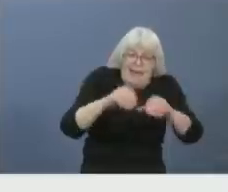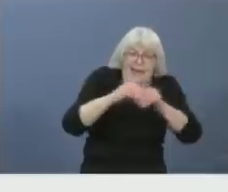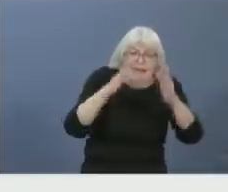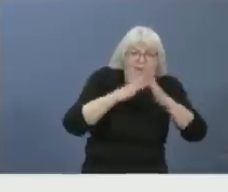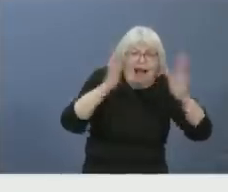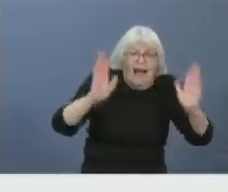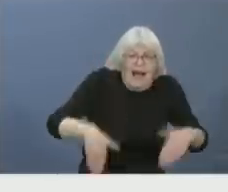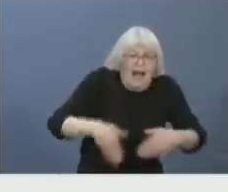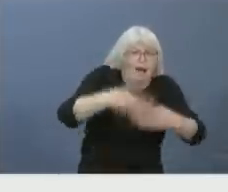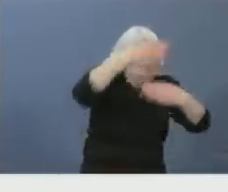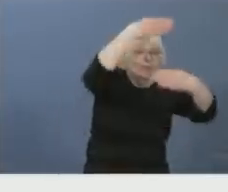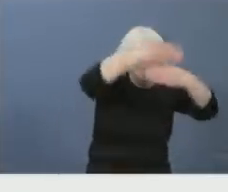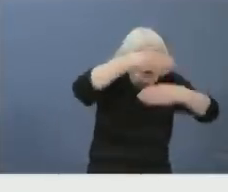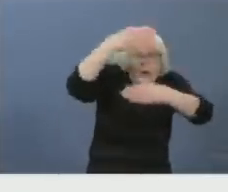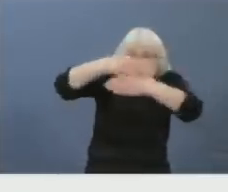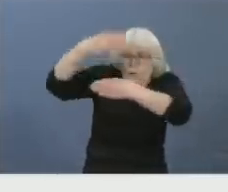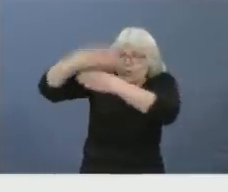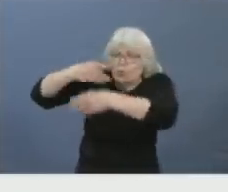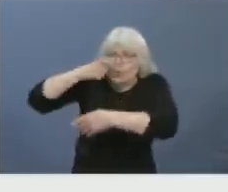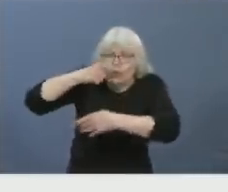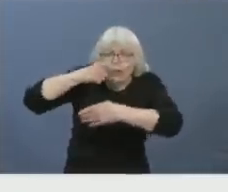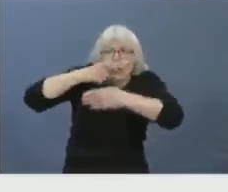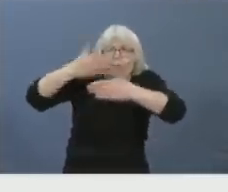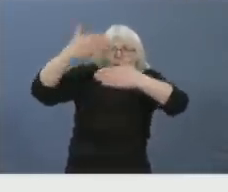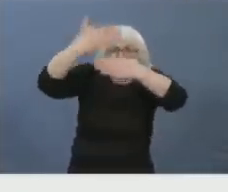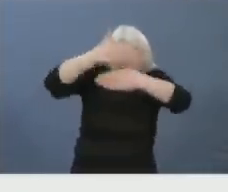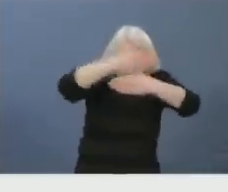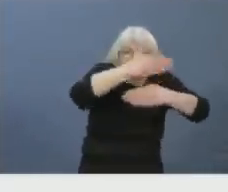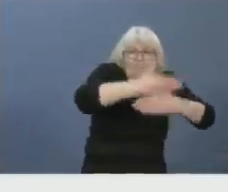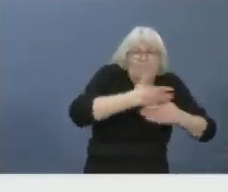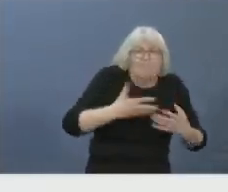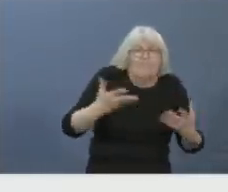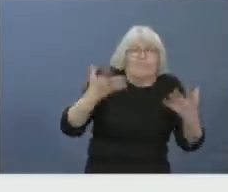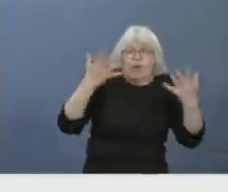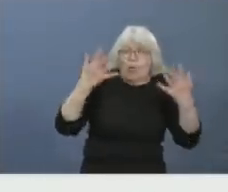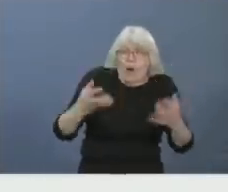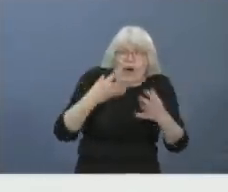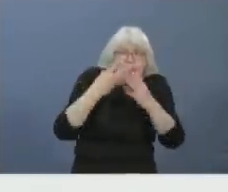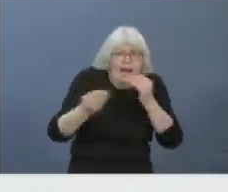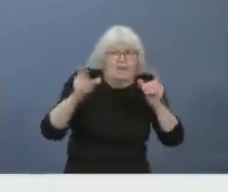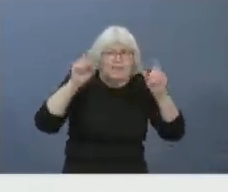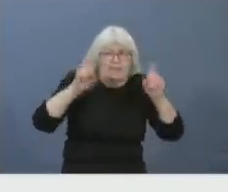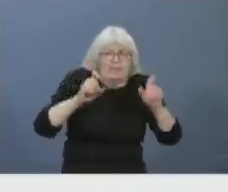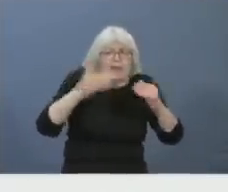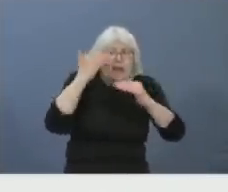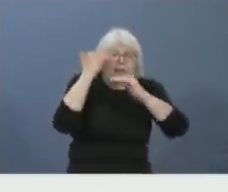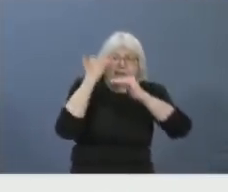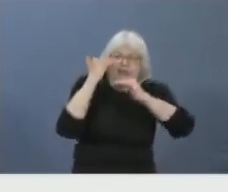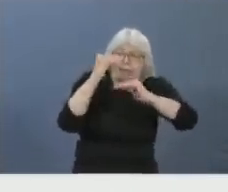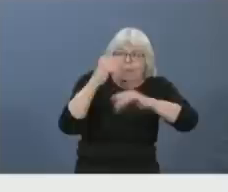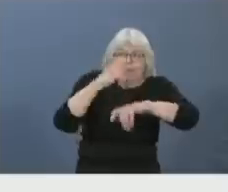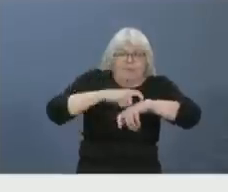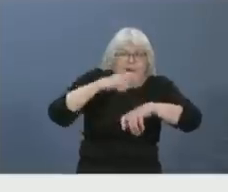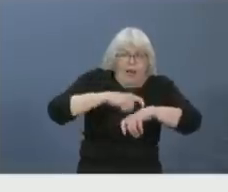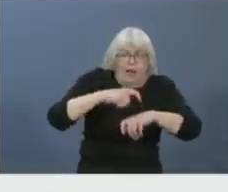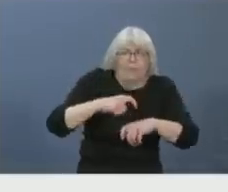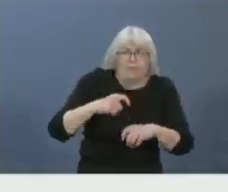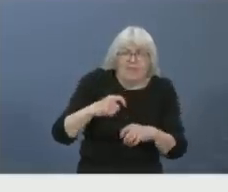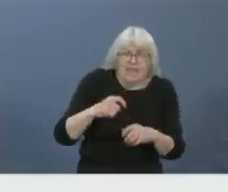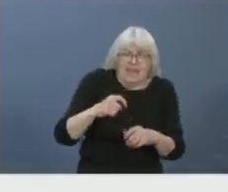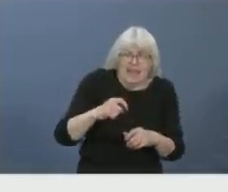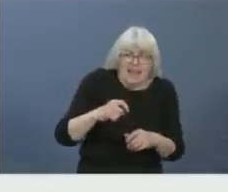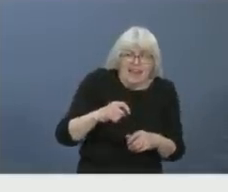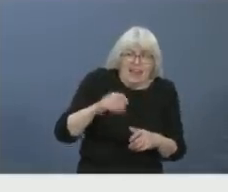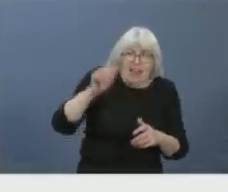closed. And limiting the time outdoors, especially in those hours of the day when we know the air quality is